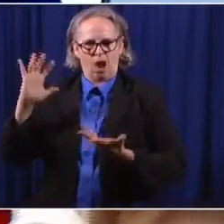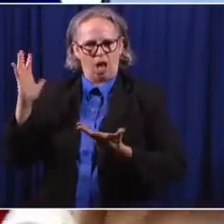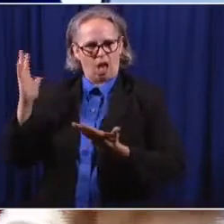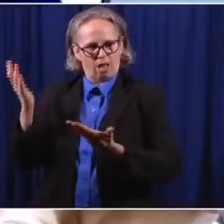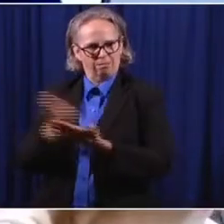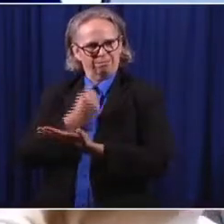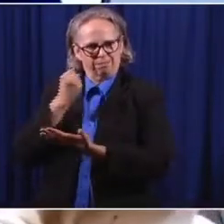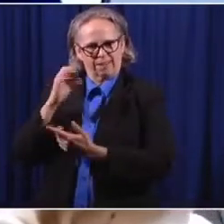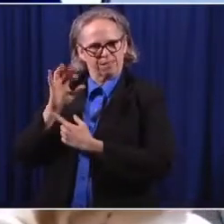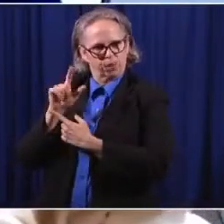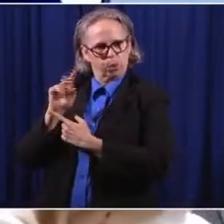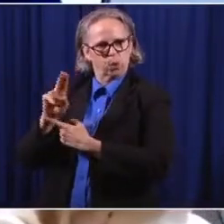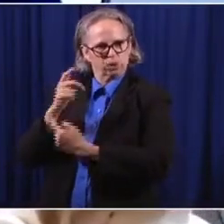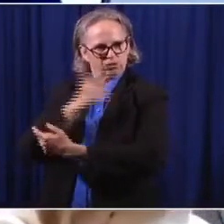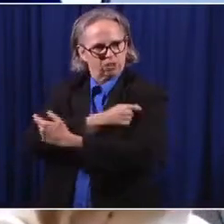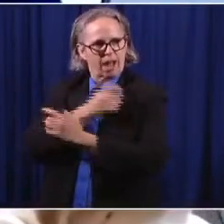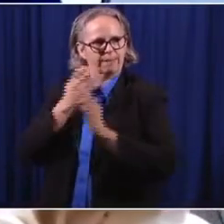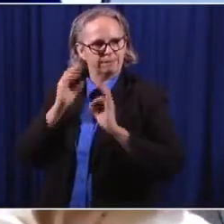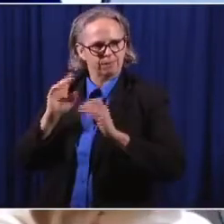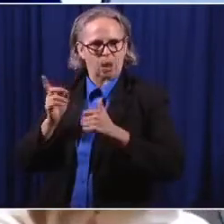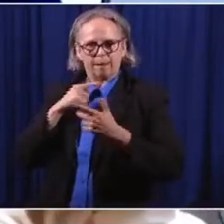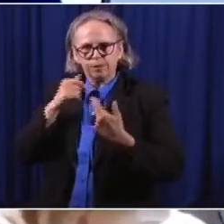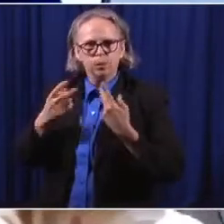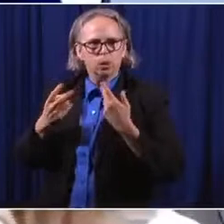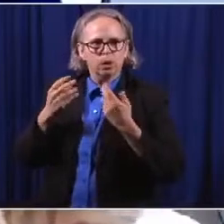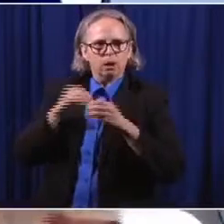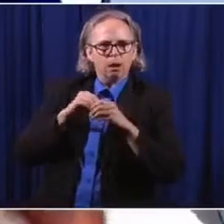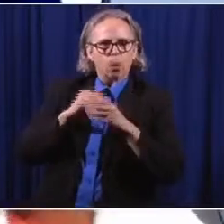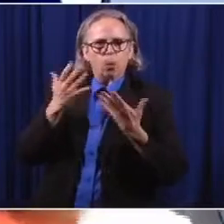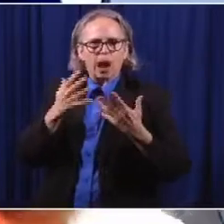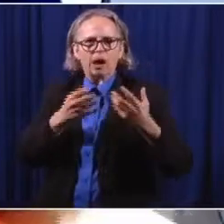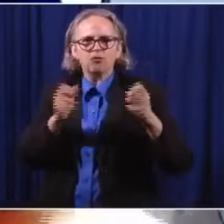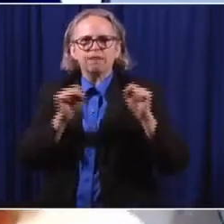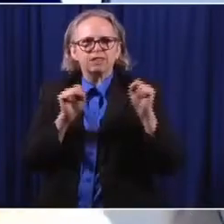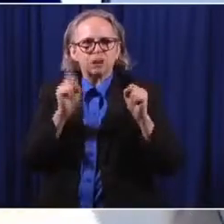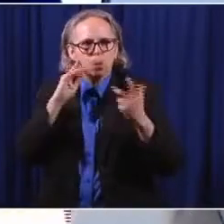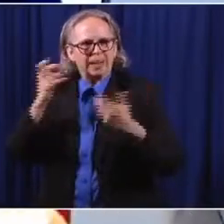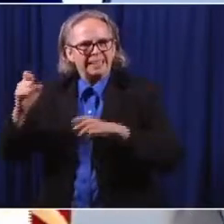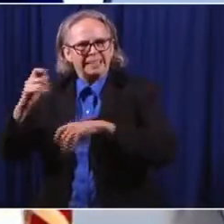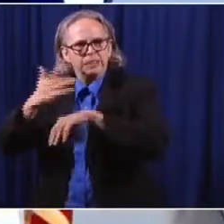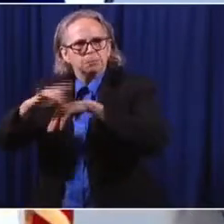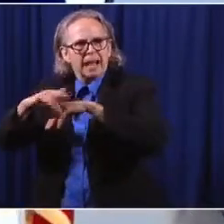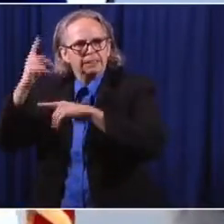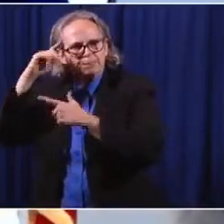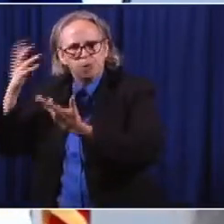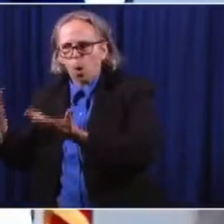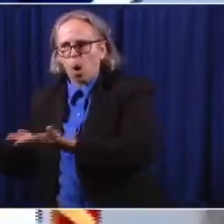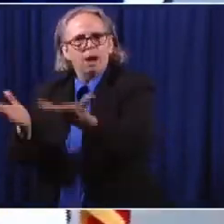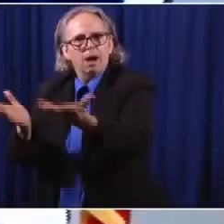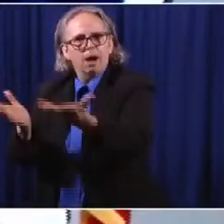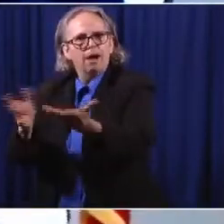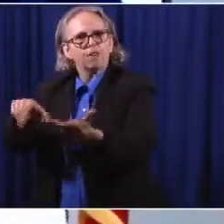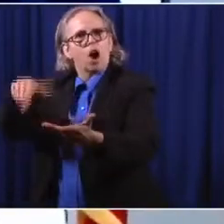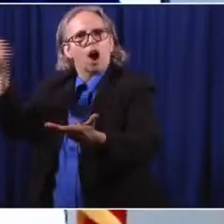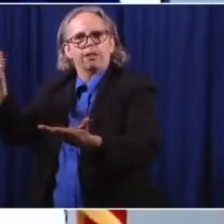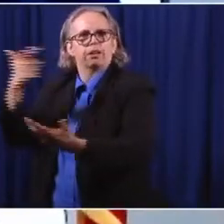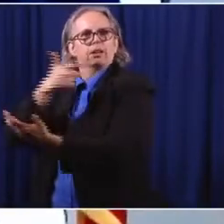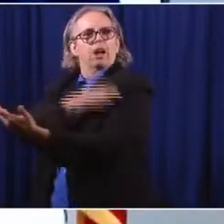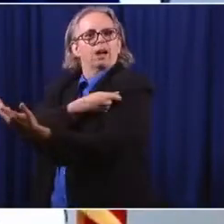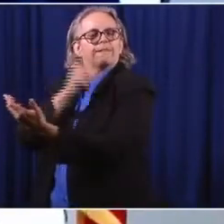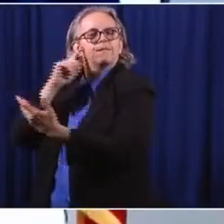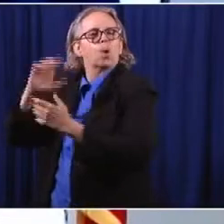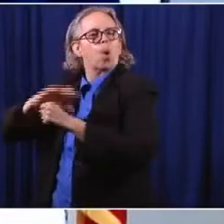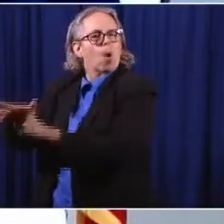that people like Catherine, who provide the immunizations or vaccinations, I should say, are there